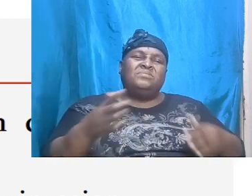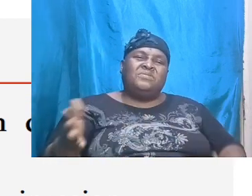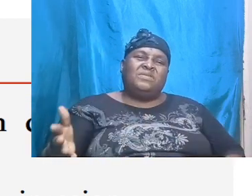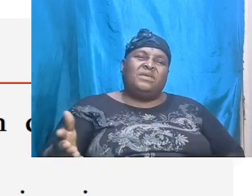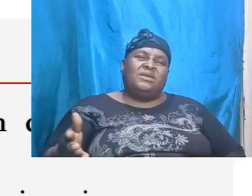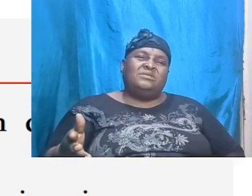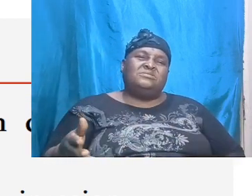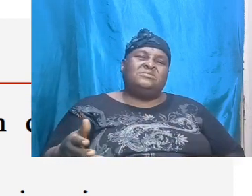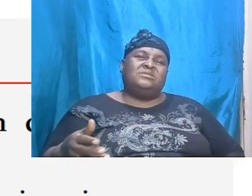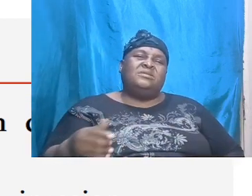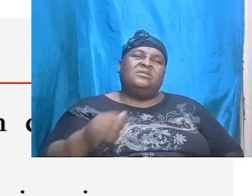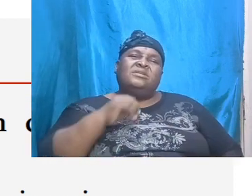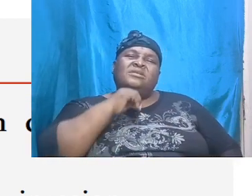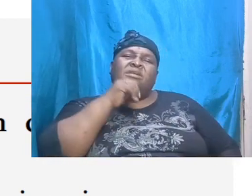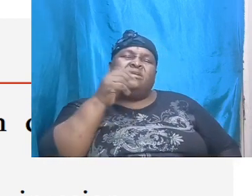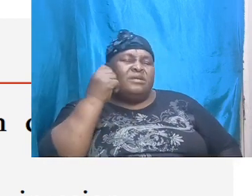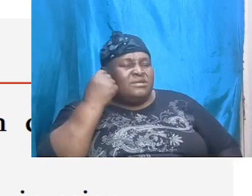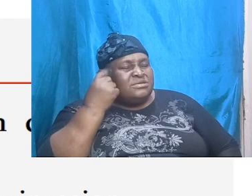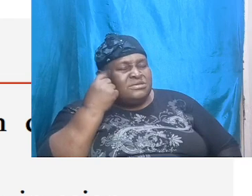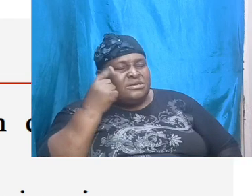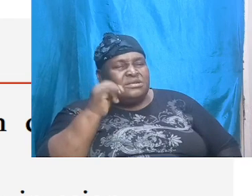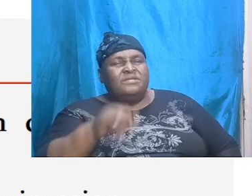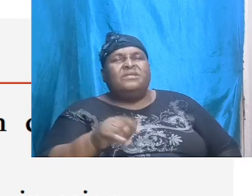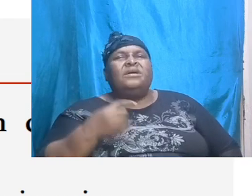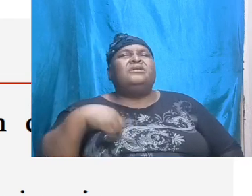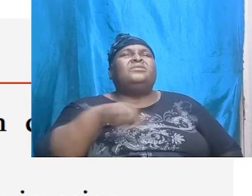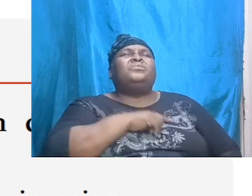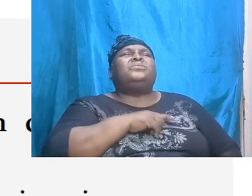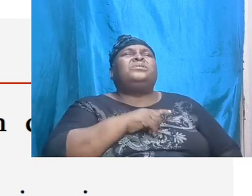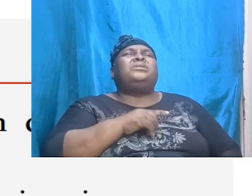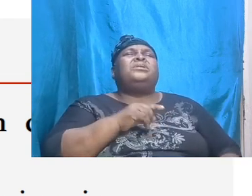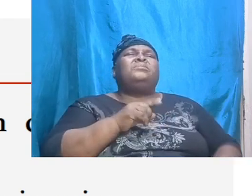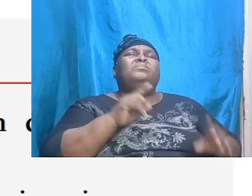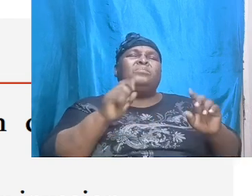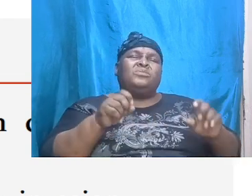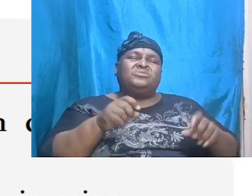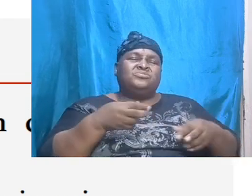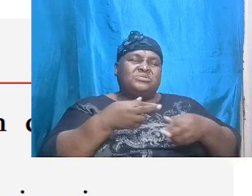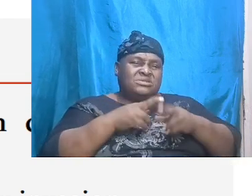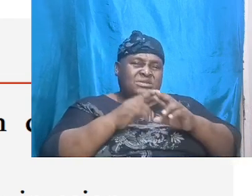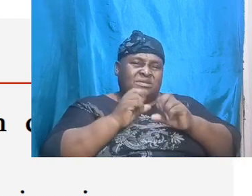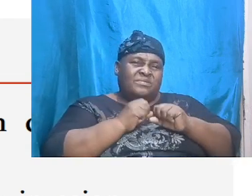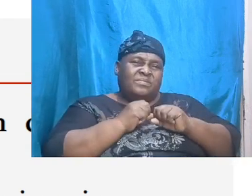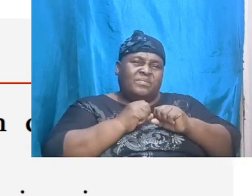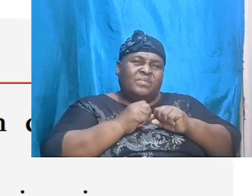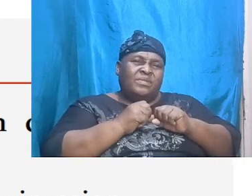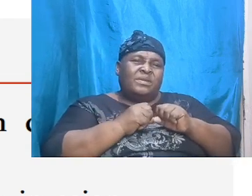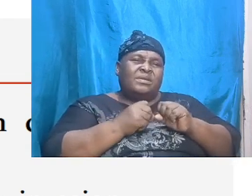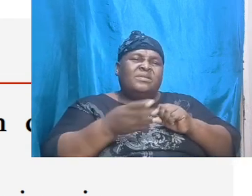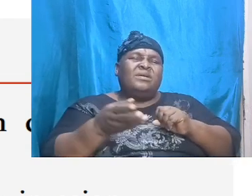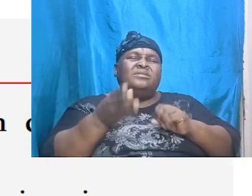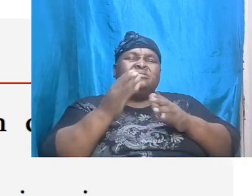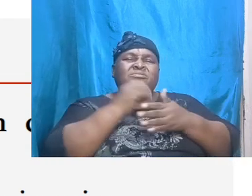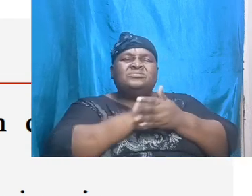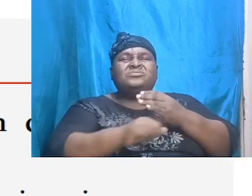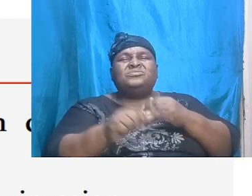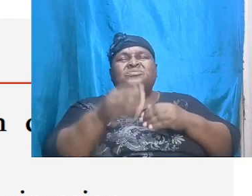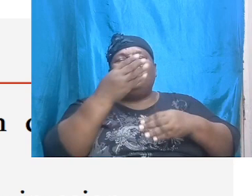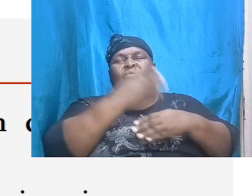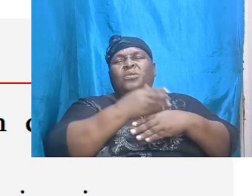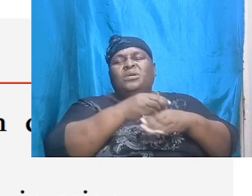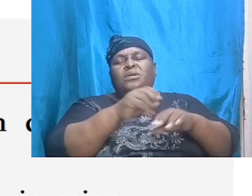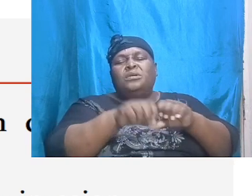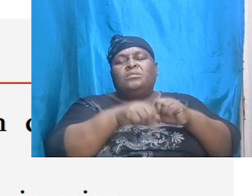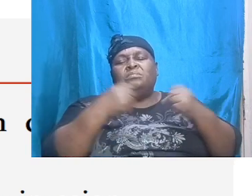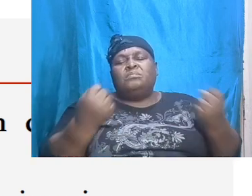probably not getting that we should get, because there can be sin in the camp. There are some things, some walls that are broken down